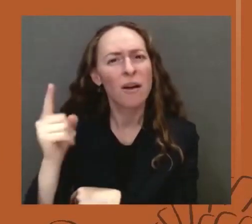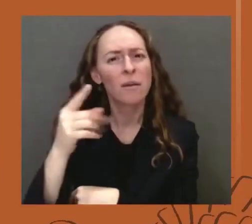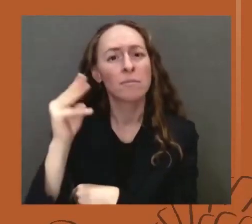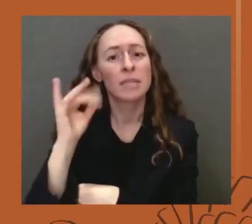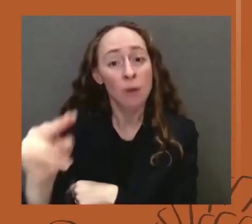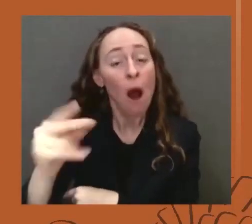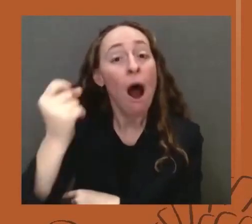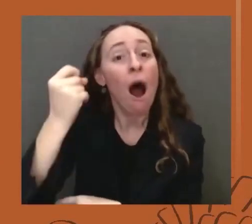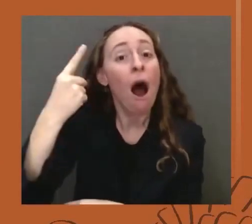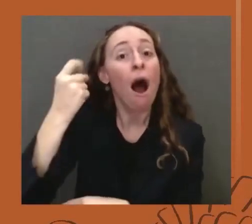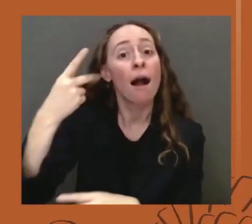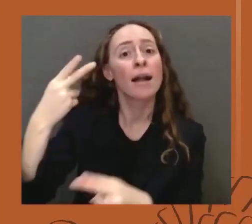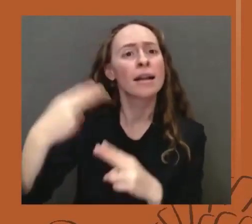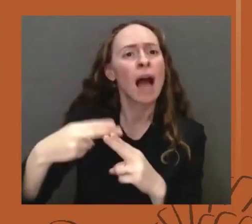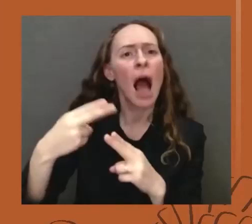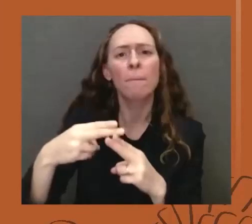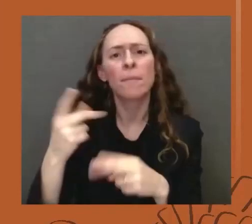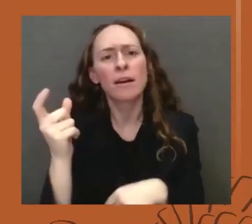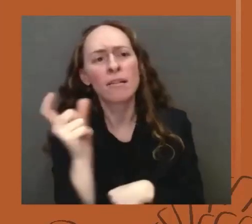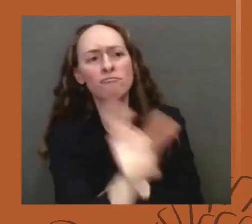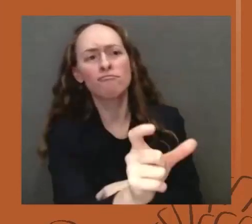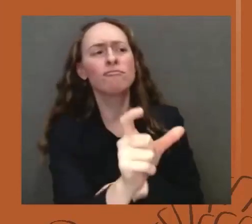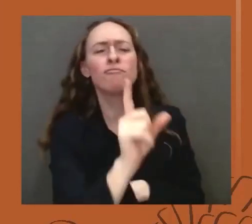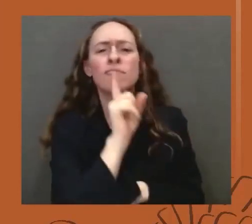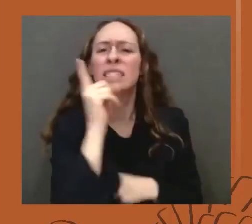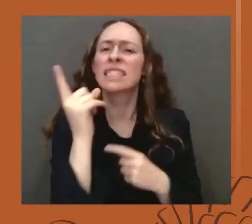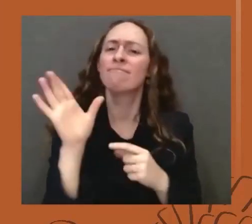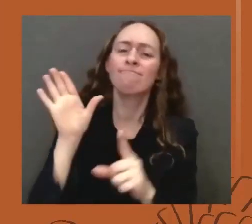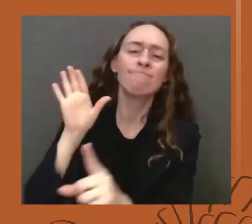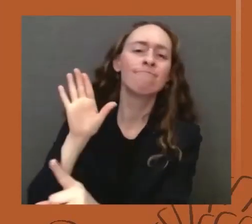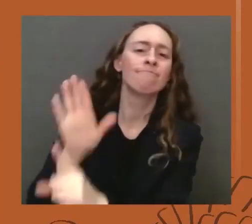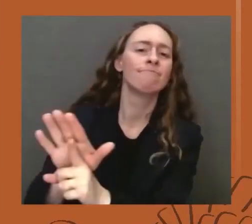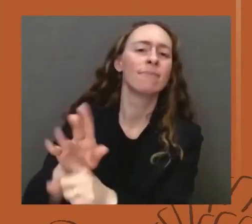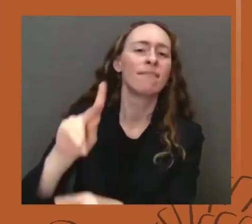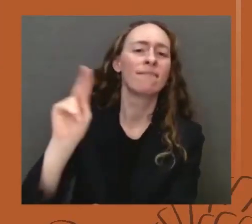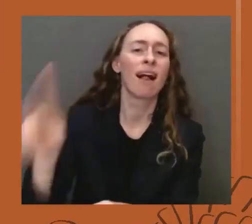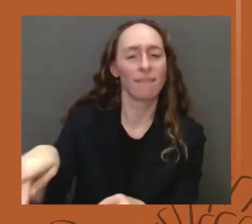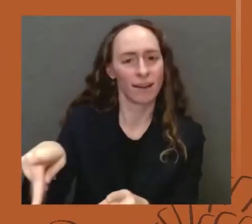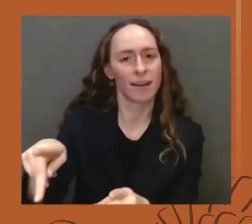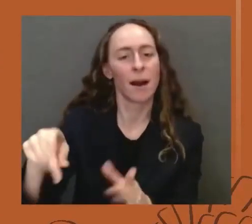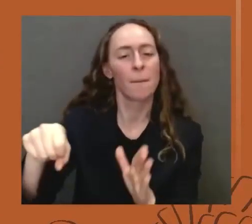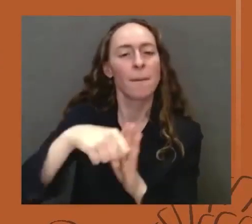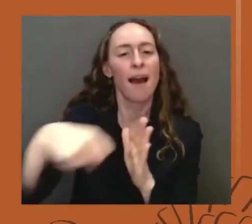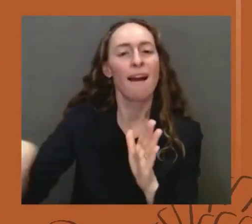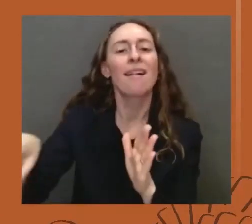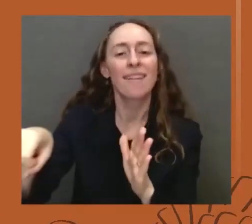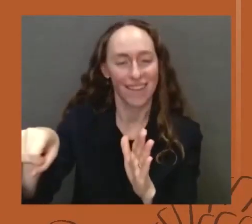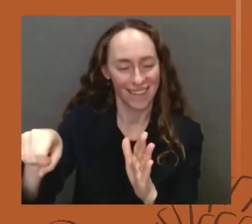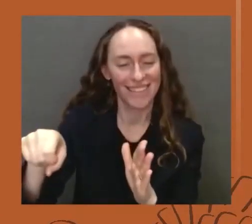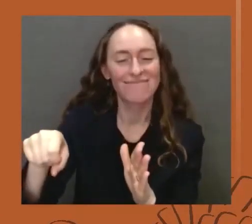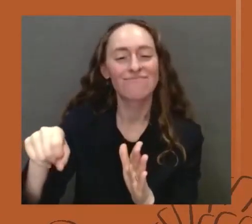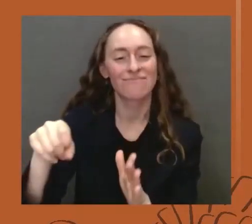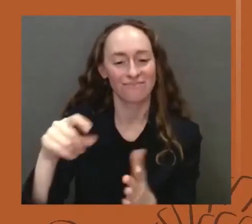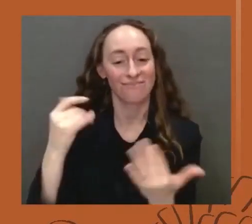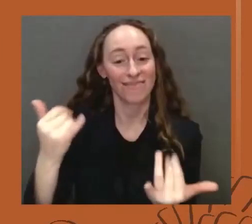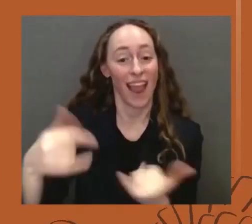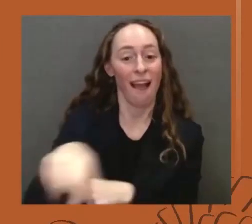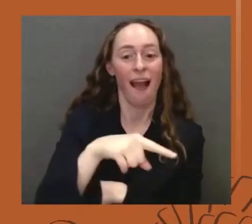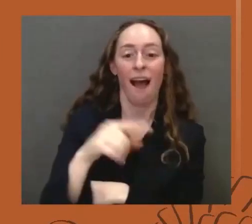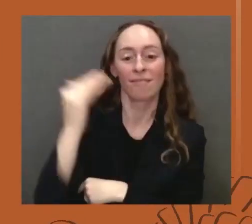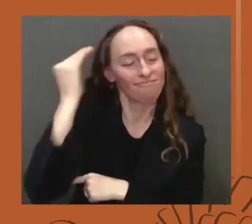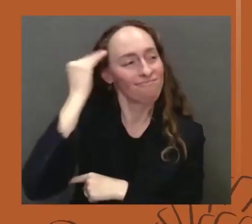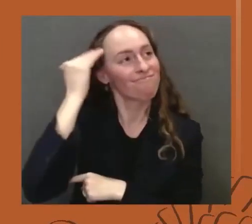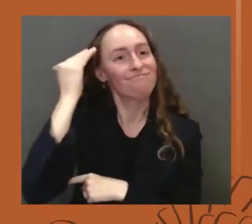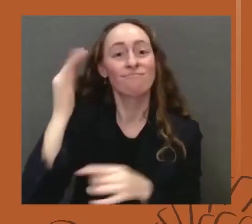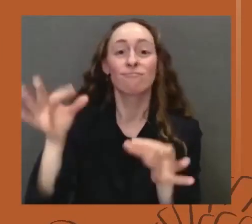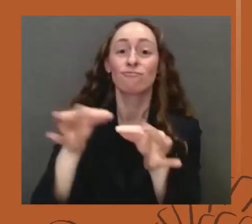word, let freedom ring. So I'm told by the Turkey Federation of Liberty Bell